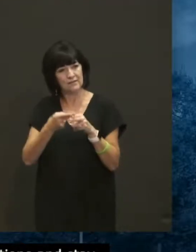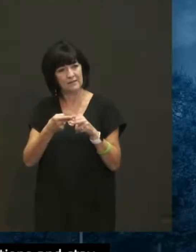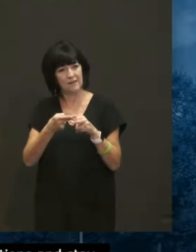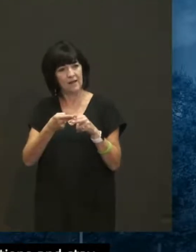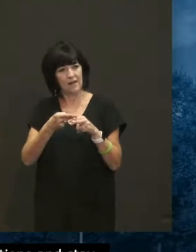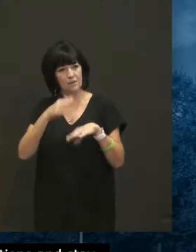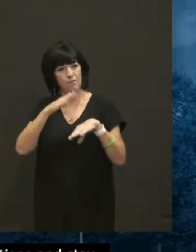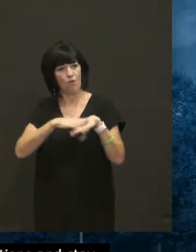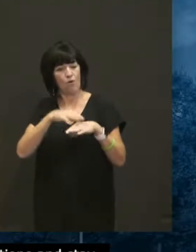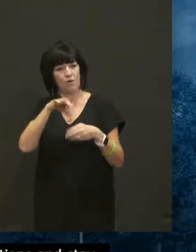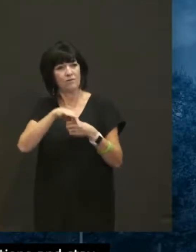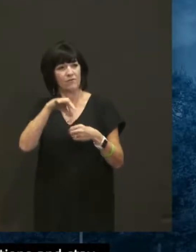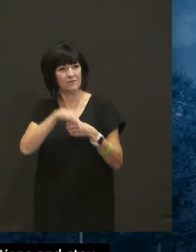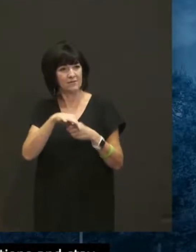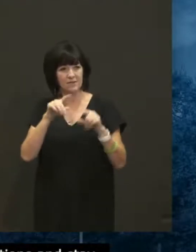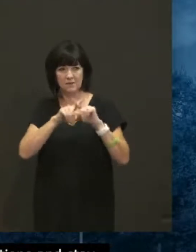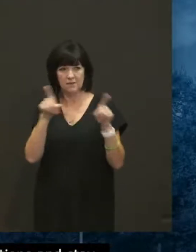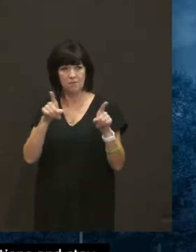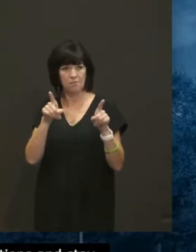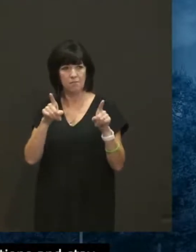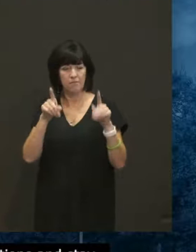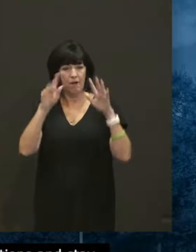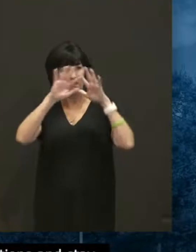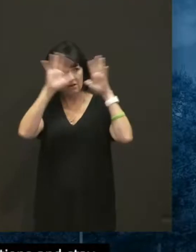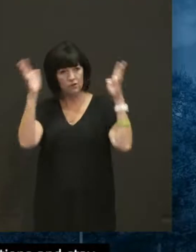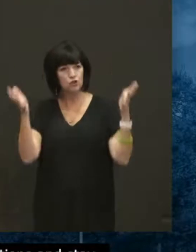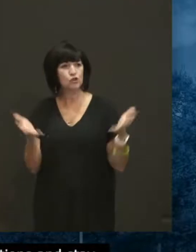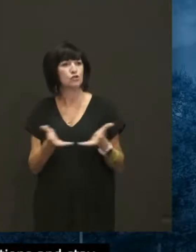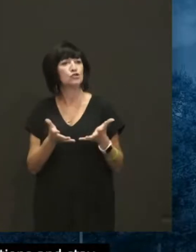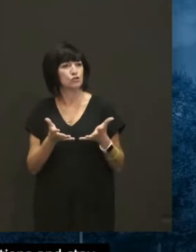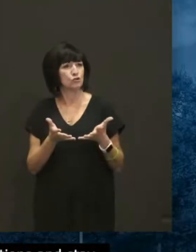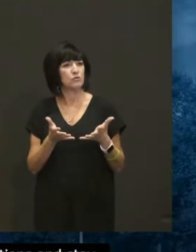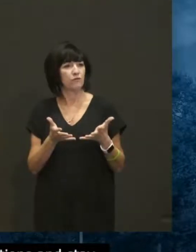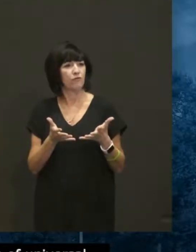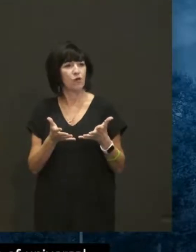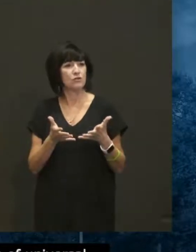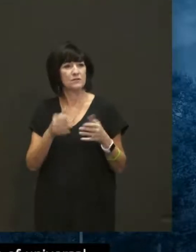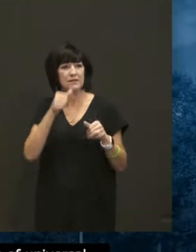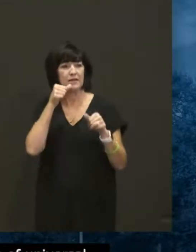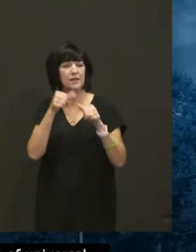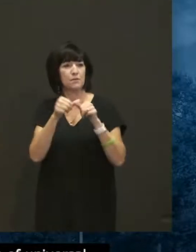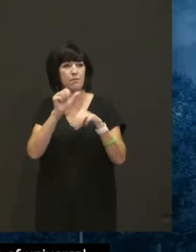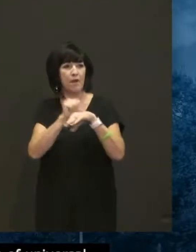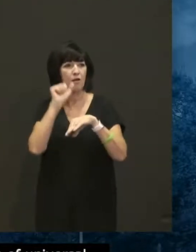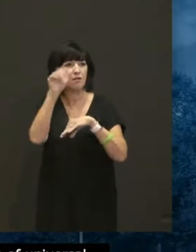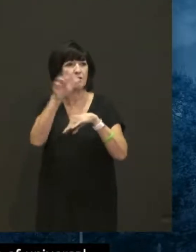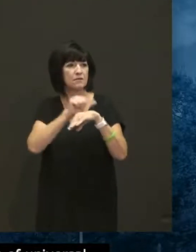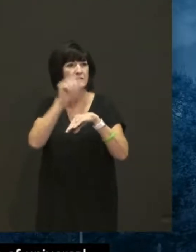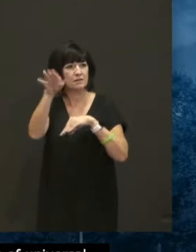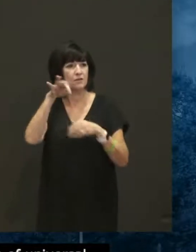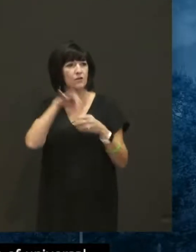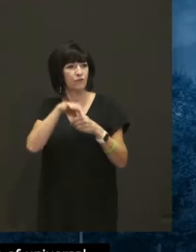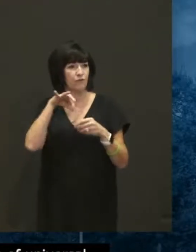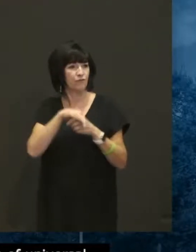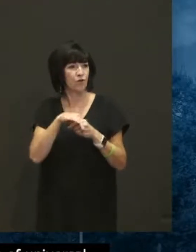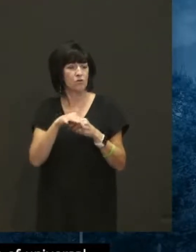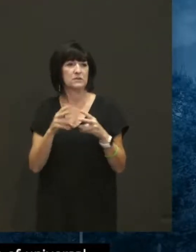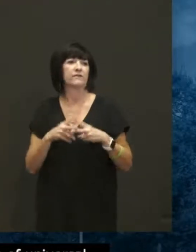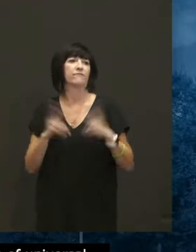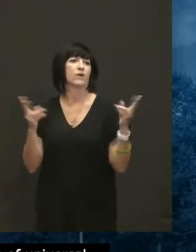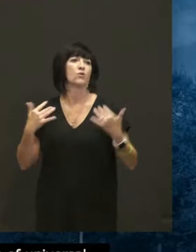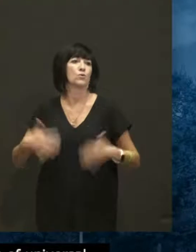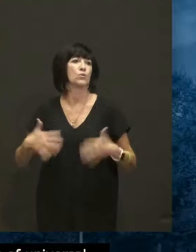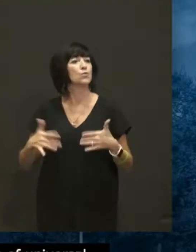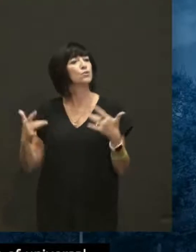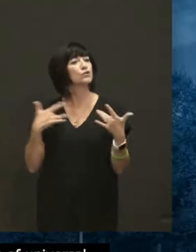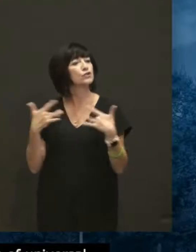because of the universal mail-in voting process this year, voters here, like a lot of voters across the country, are very concerned